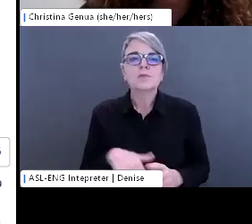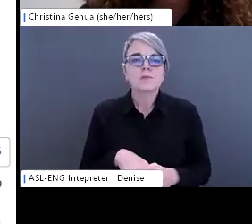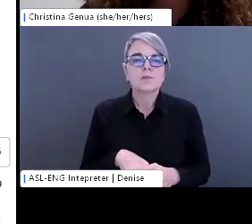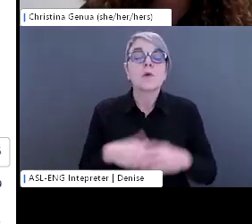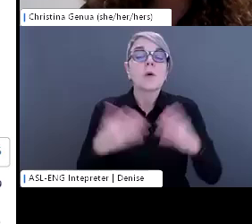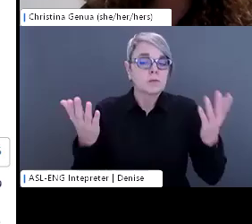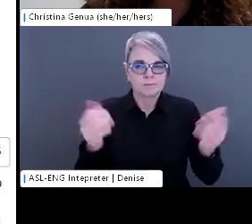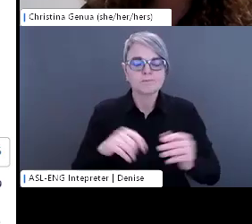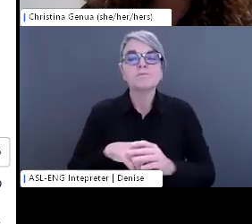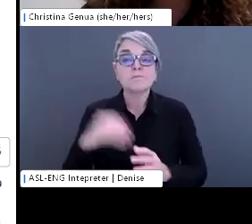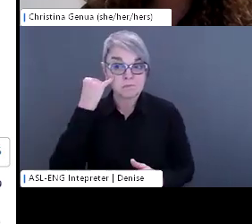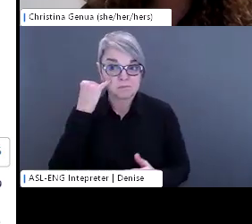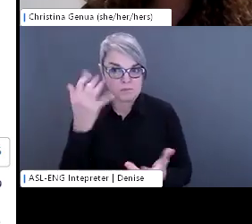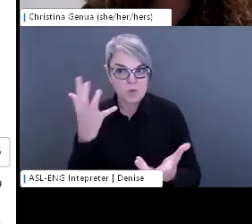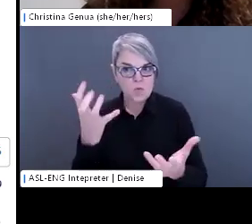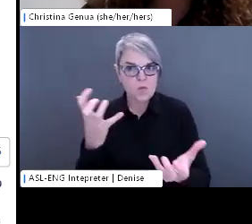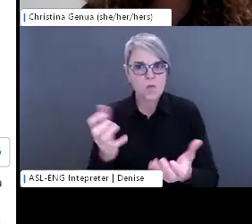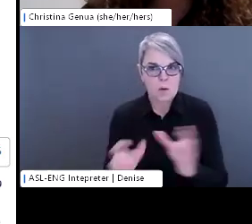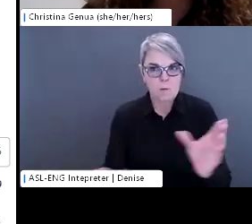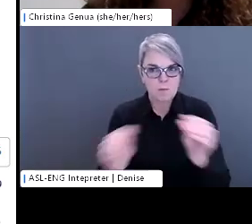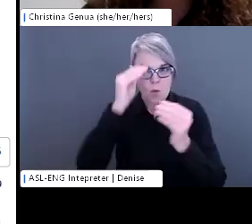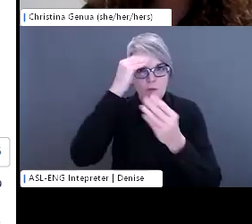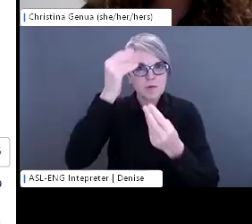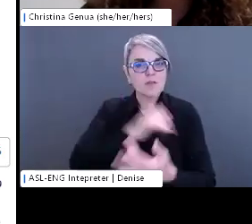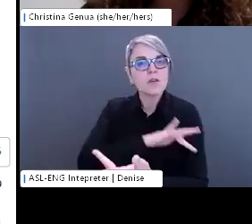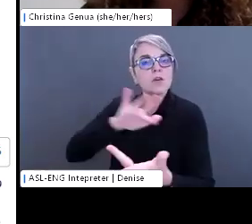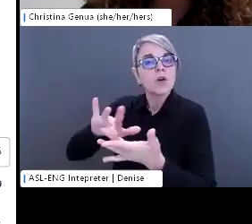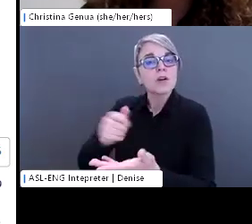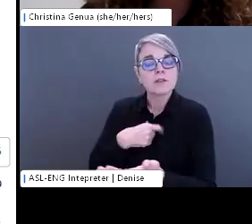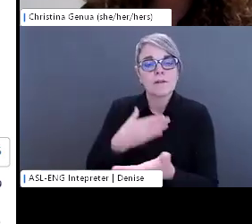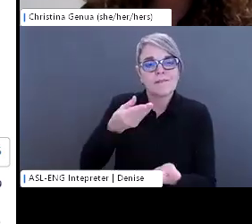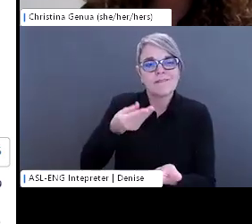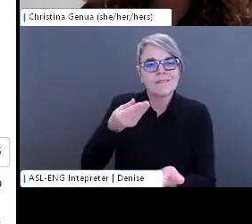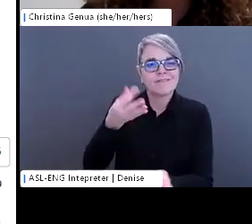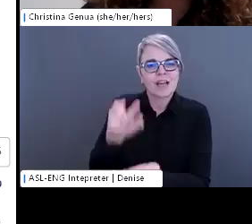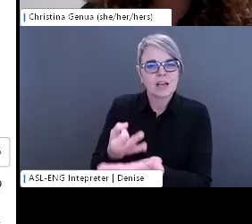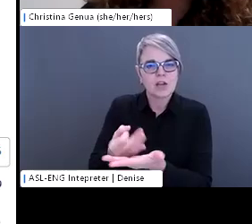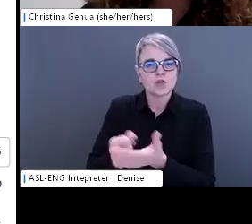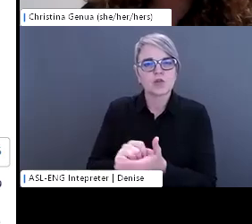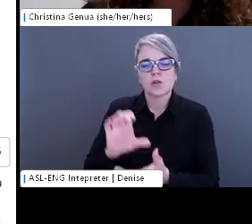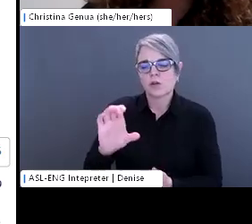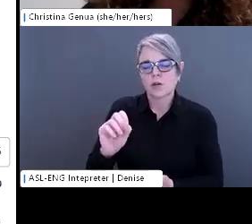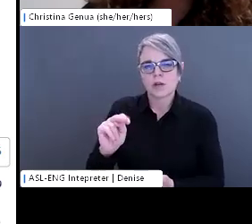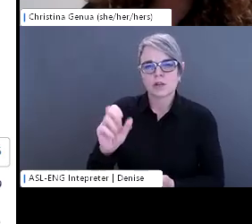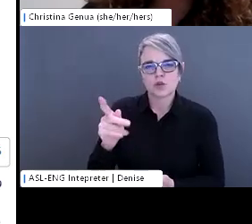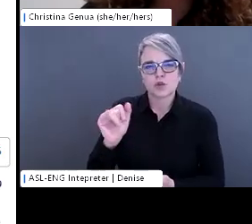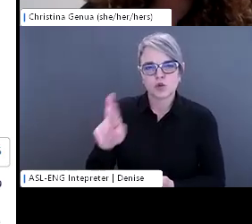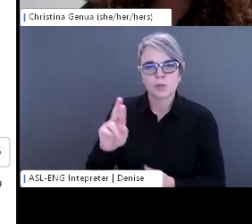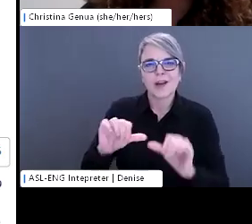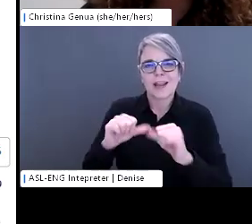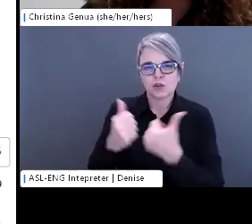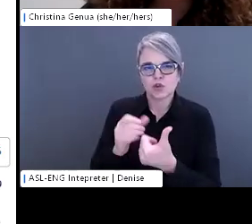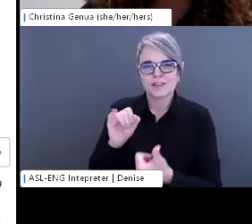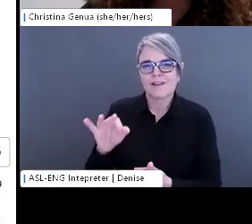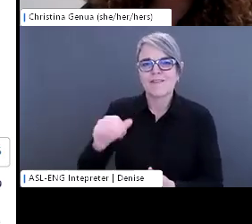if you want to learn more, you can contact the Financial Consumer Agency of Canada when you need help and information about banking. So